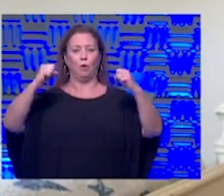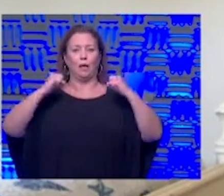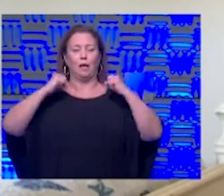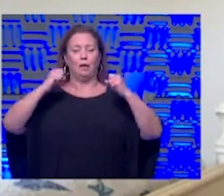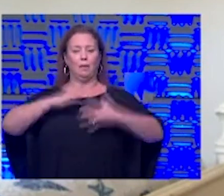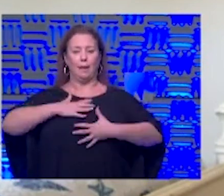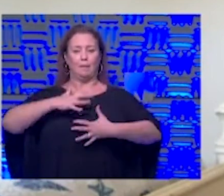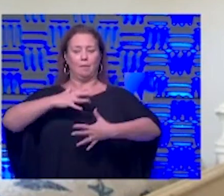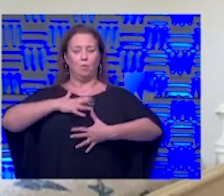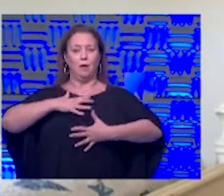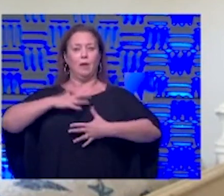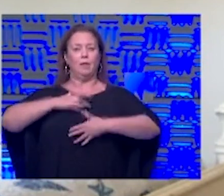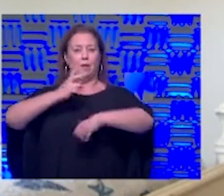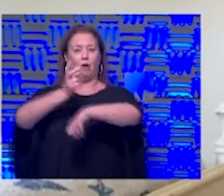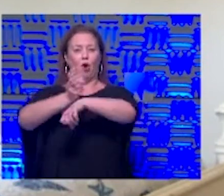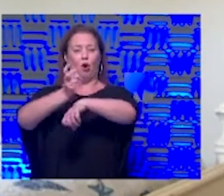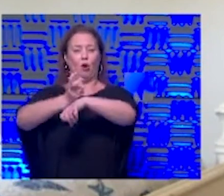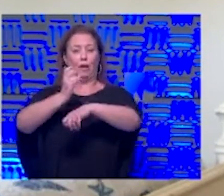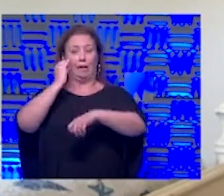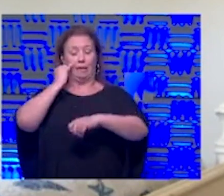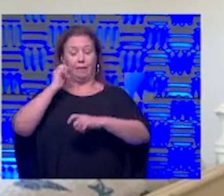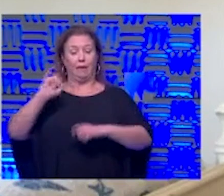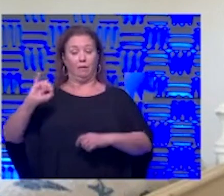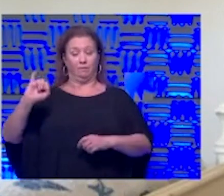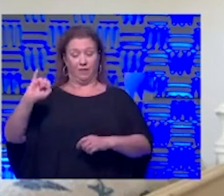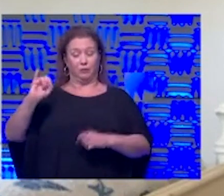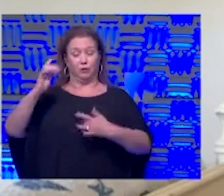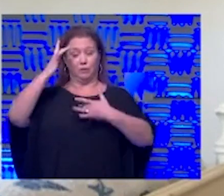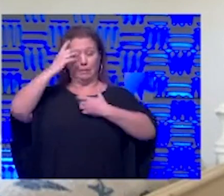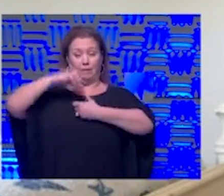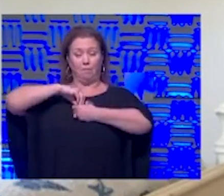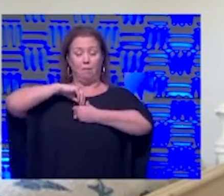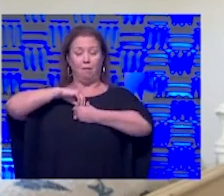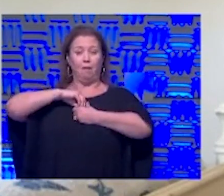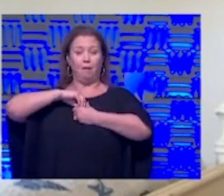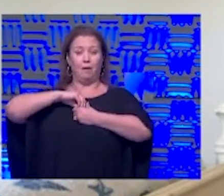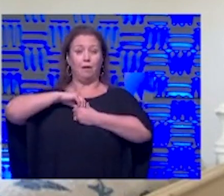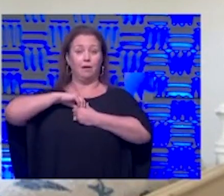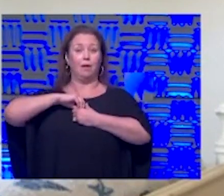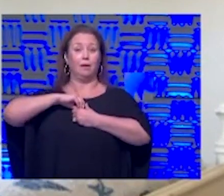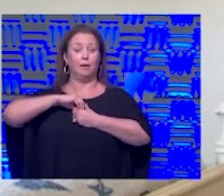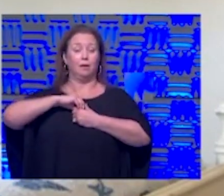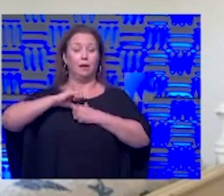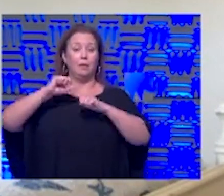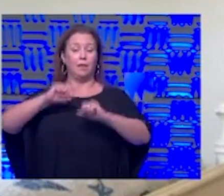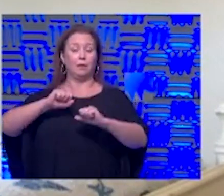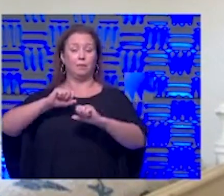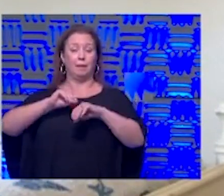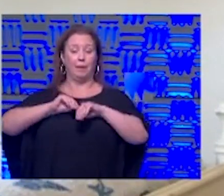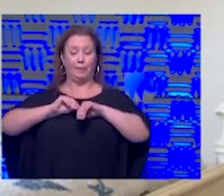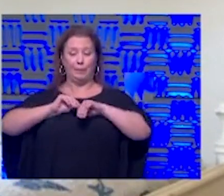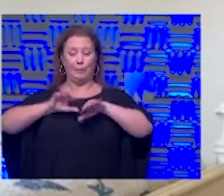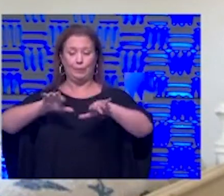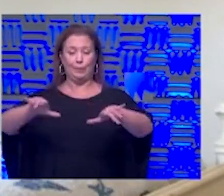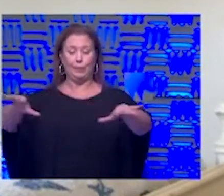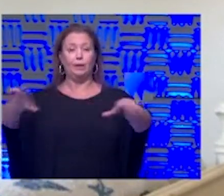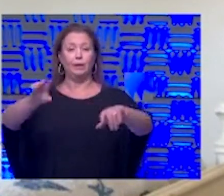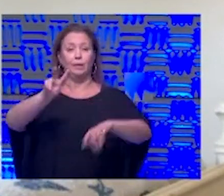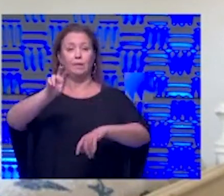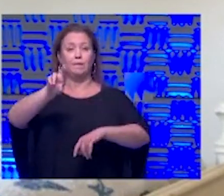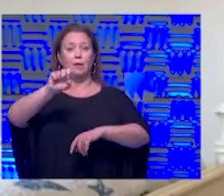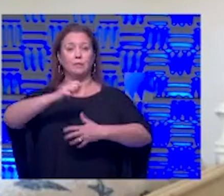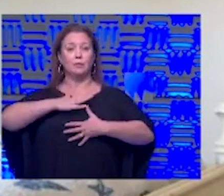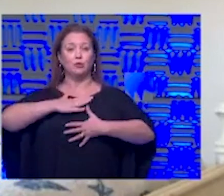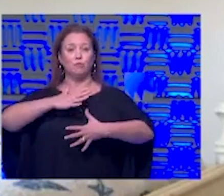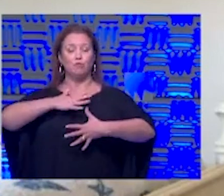be breathing harder. If they have infection, they certainly could have be expelling more virus because they are breathing